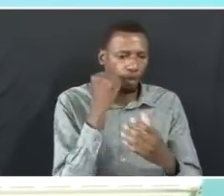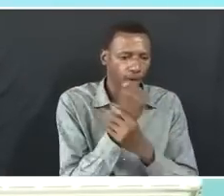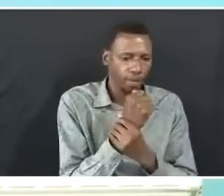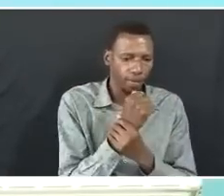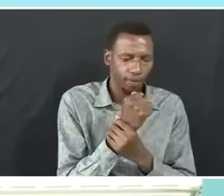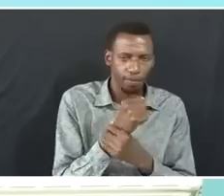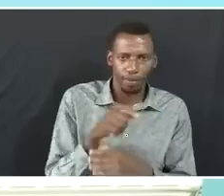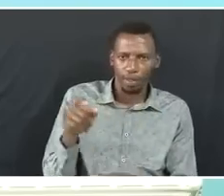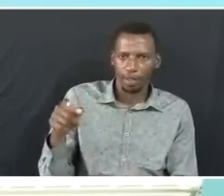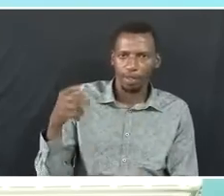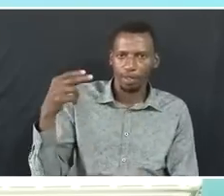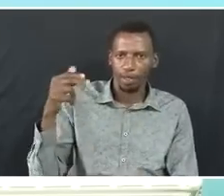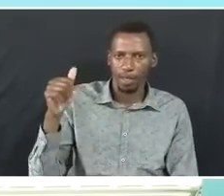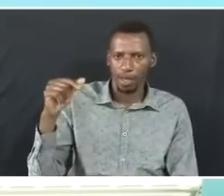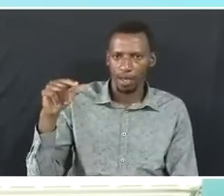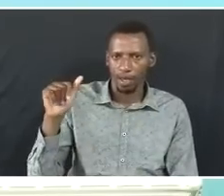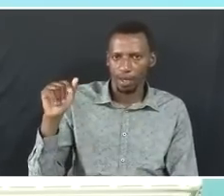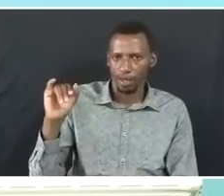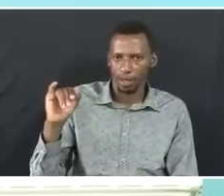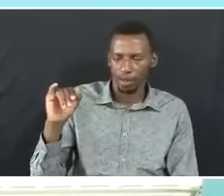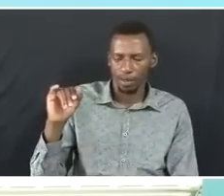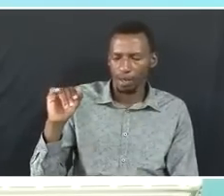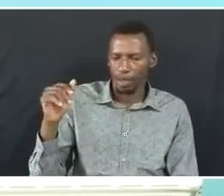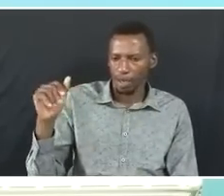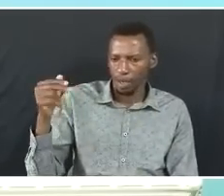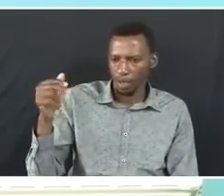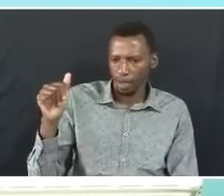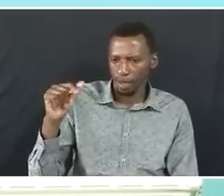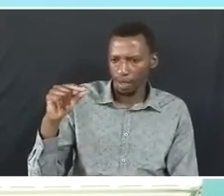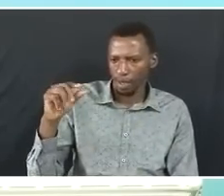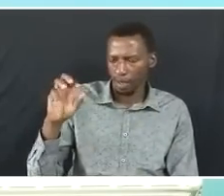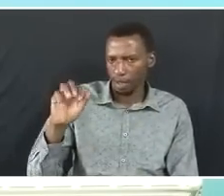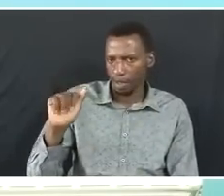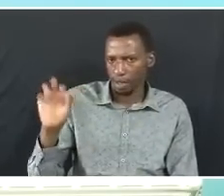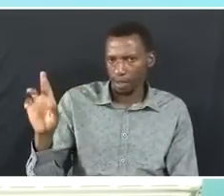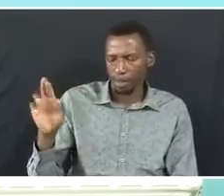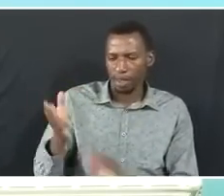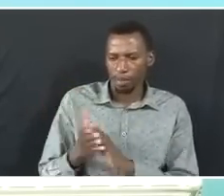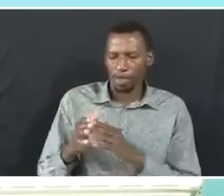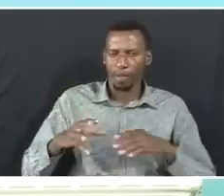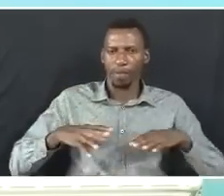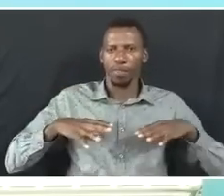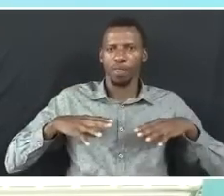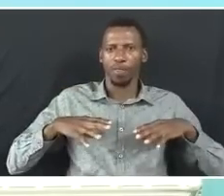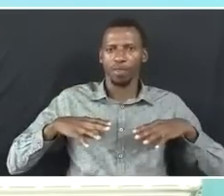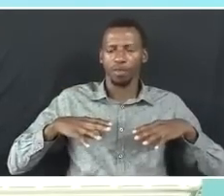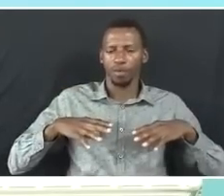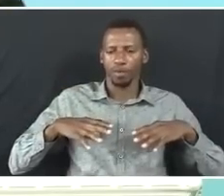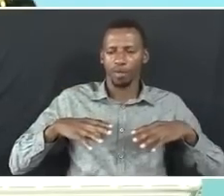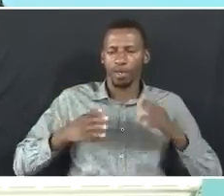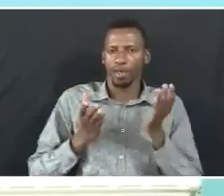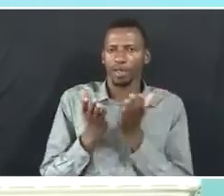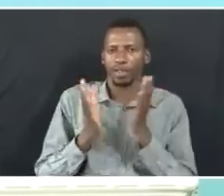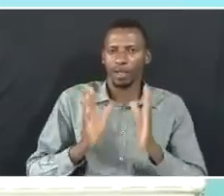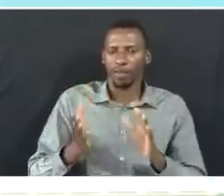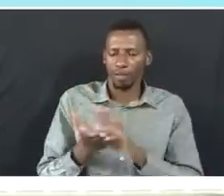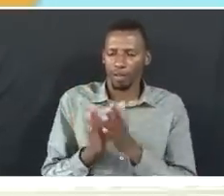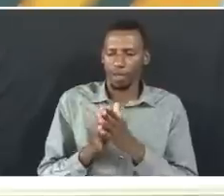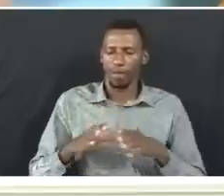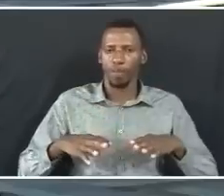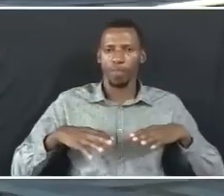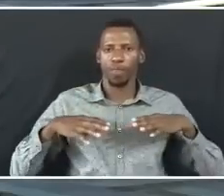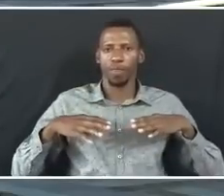Hagar became proud. And we all know how the house of Abraham looked like. Until God had to tell